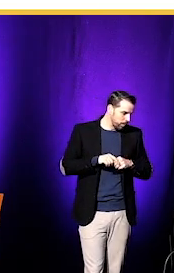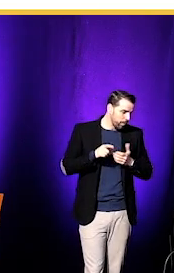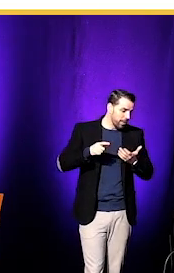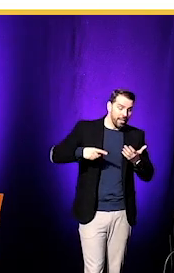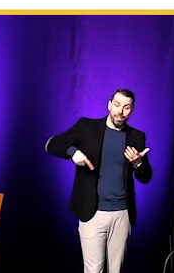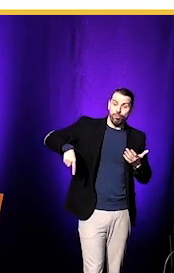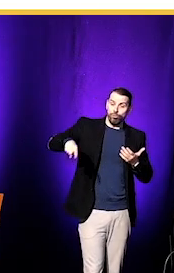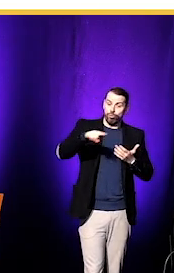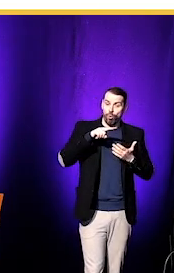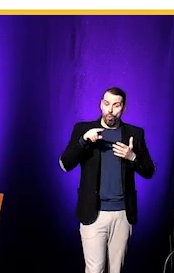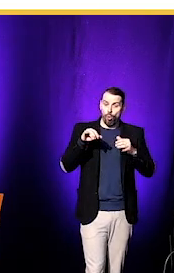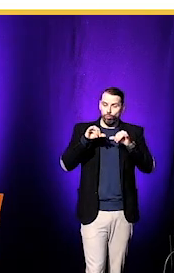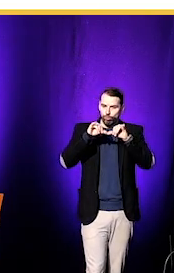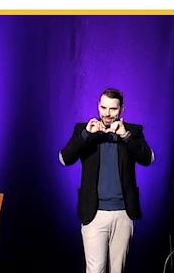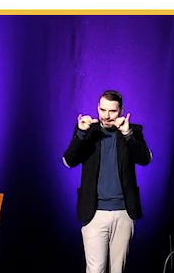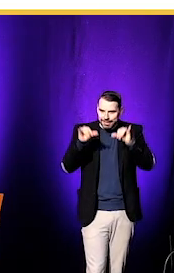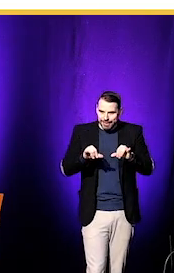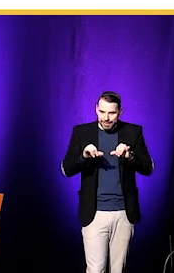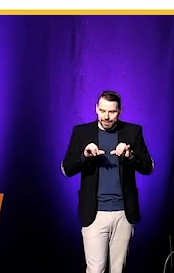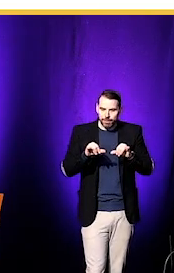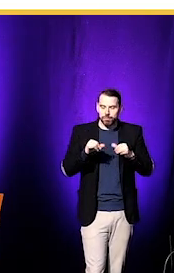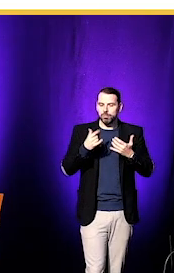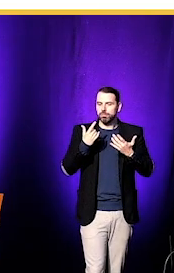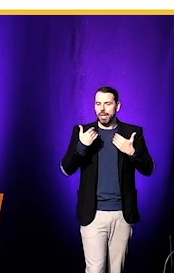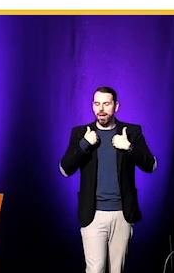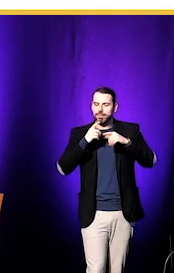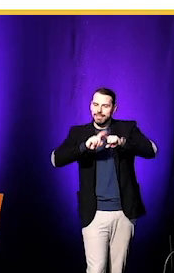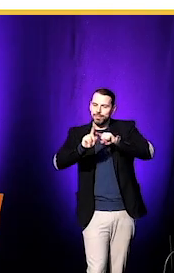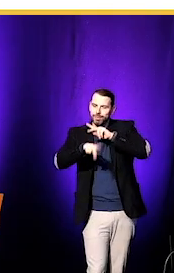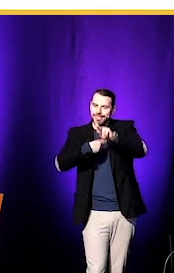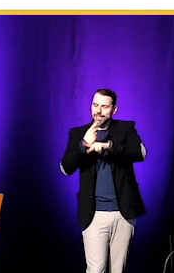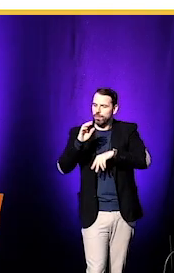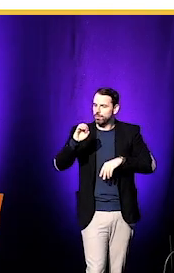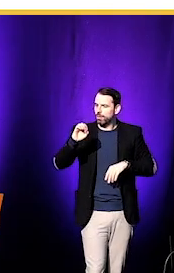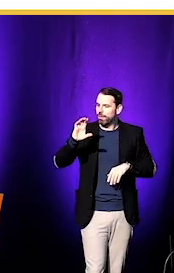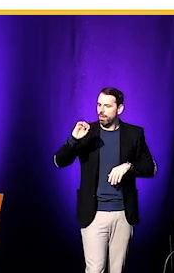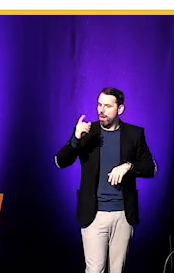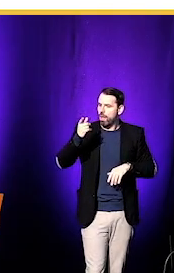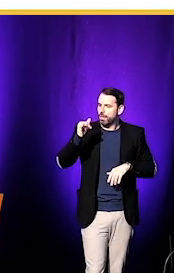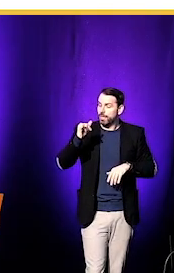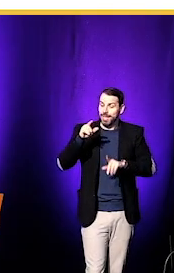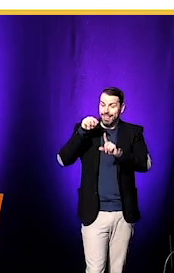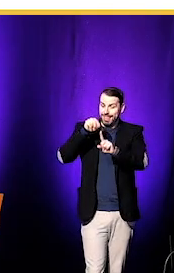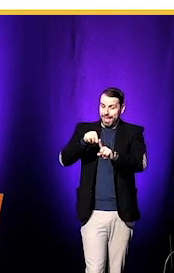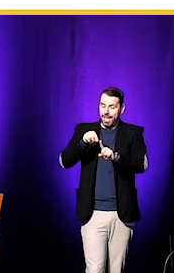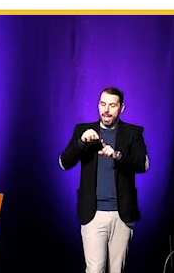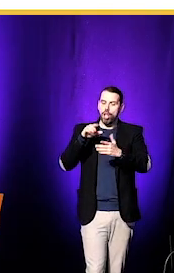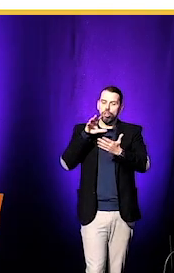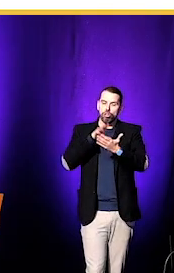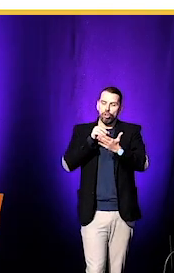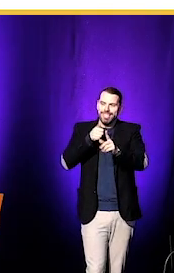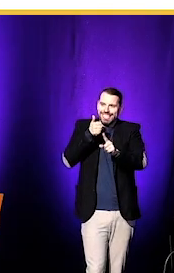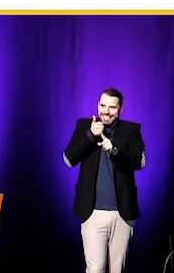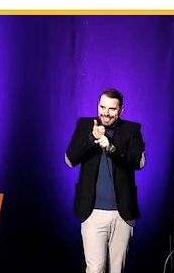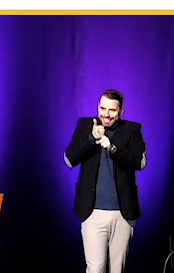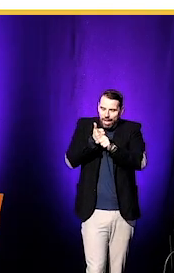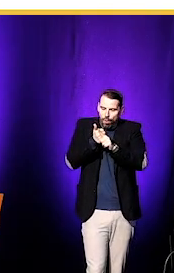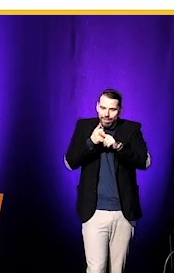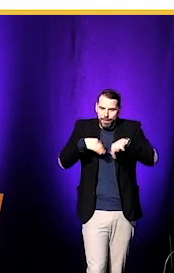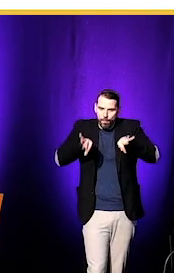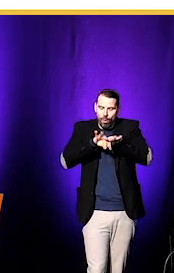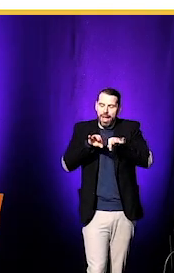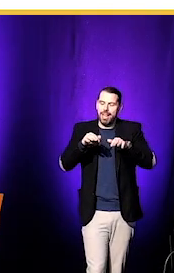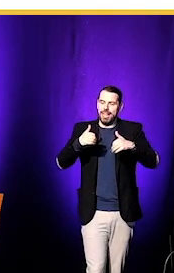mutually constitute particular kinds of ecologies in which learning is made consequential and life